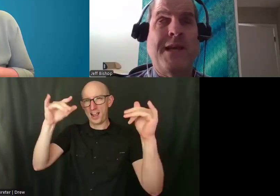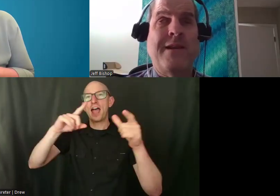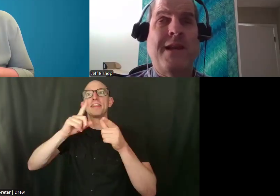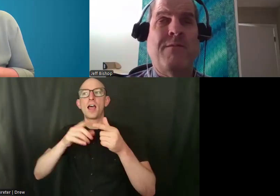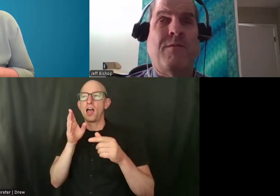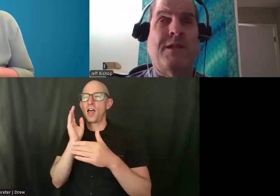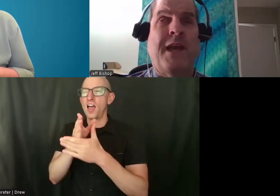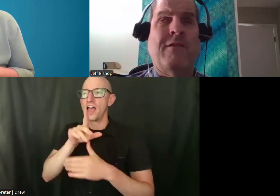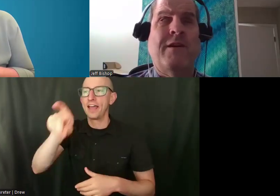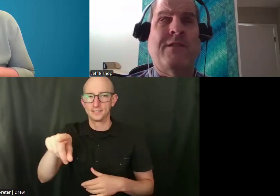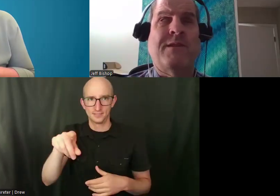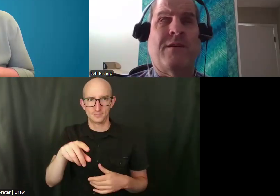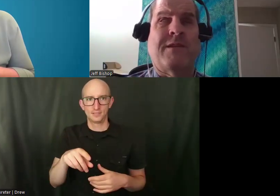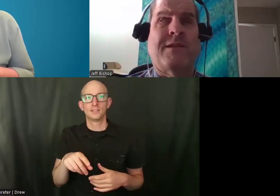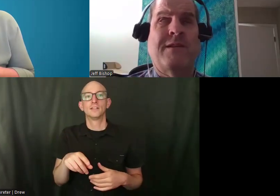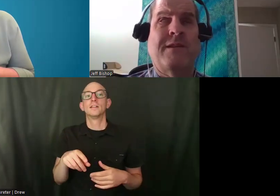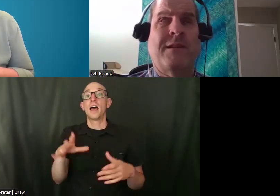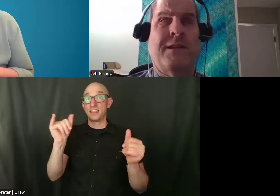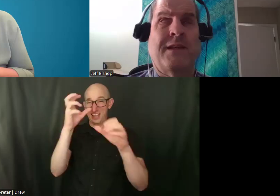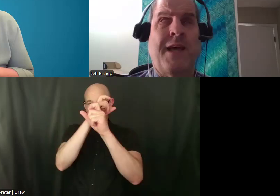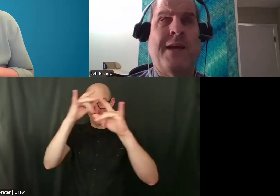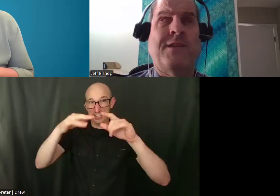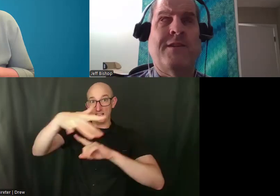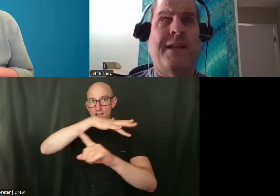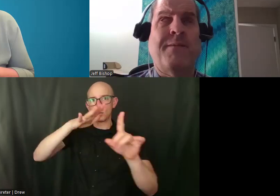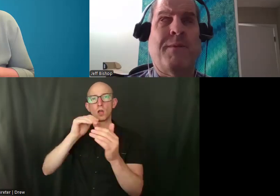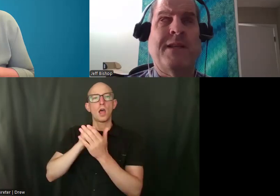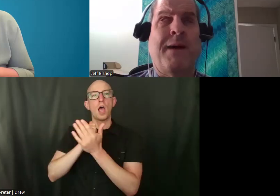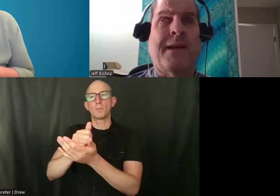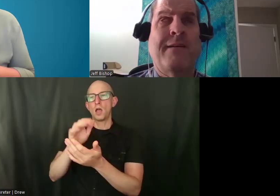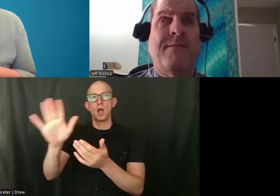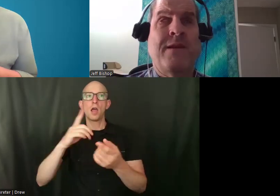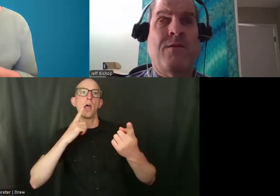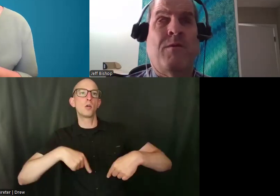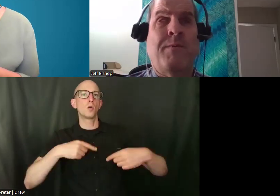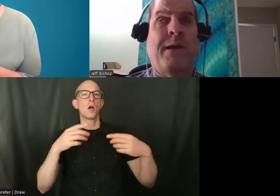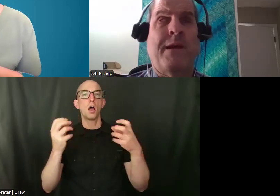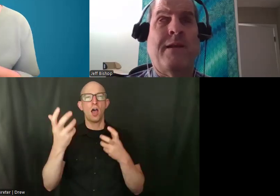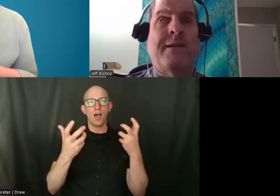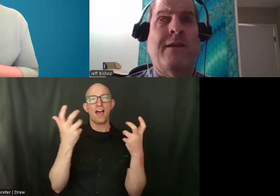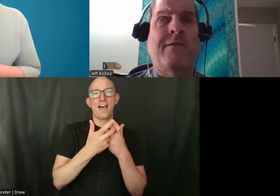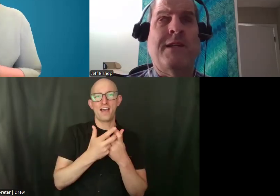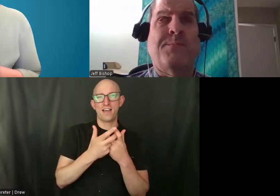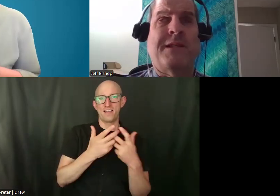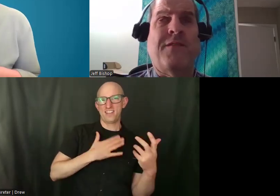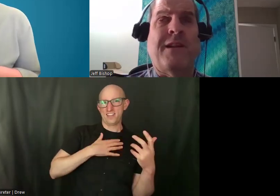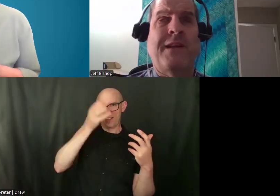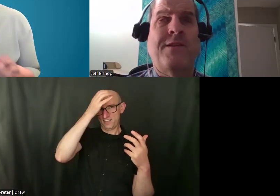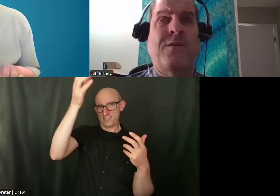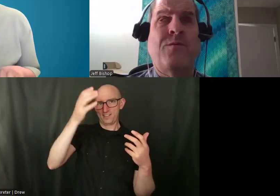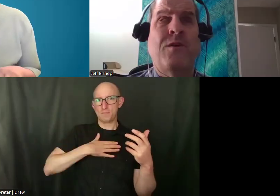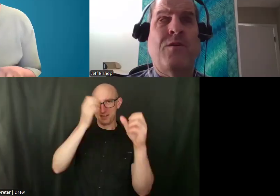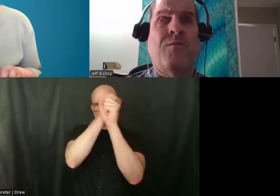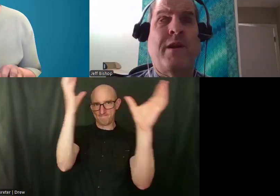because then it will tailor its results. The answers that it brings back will be tailored